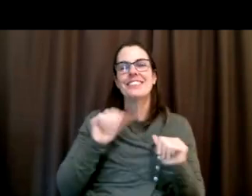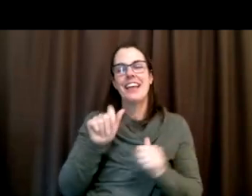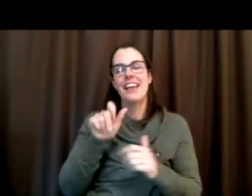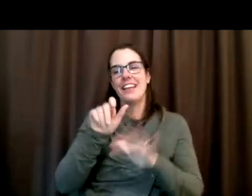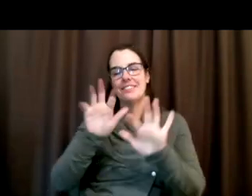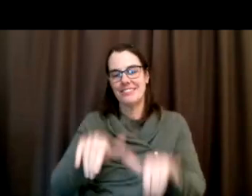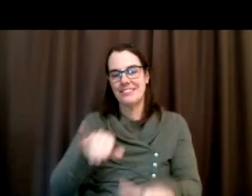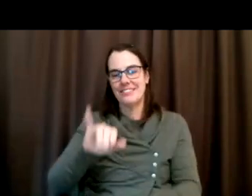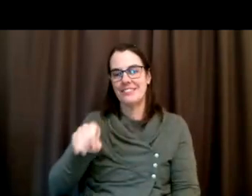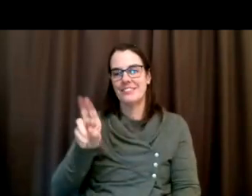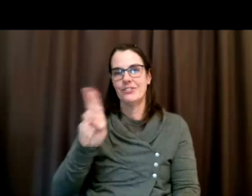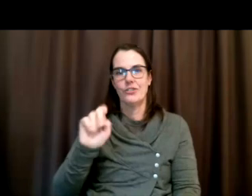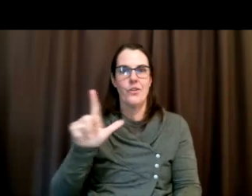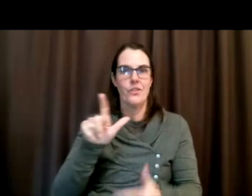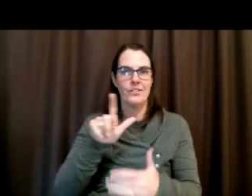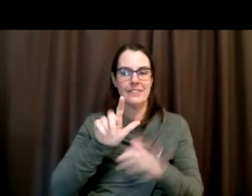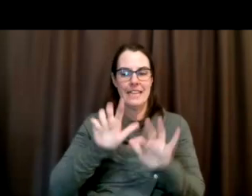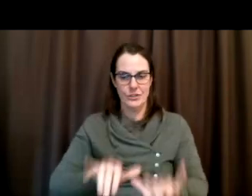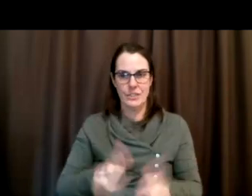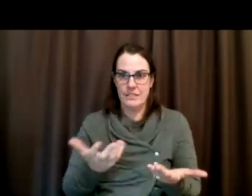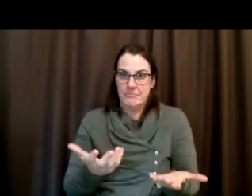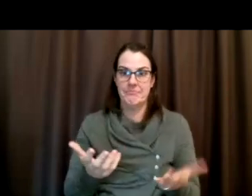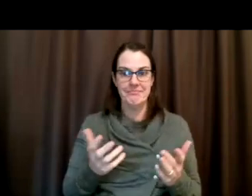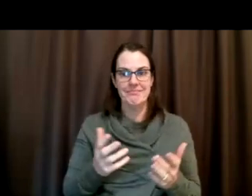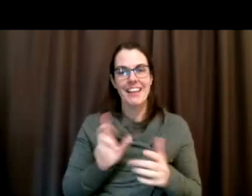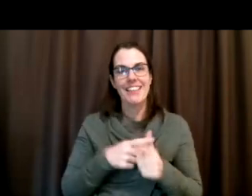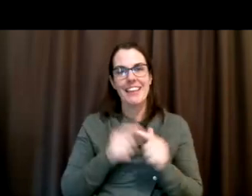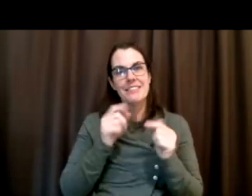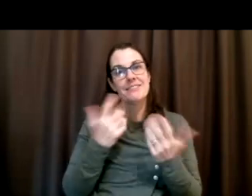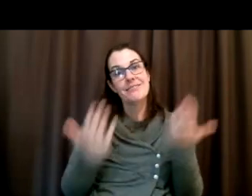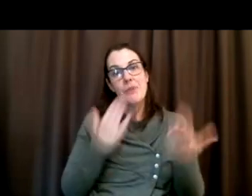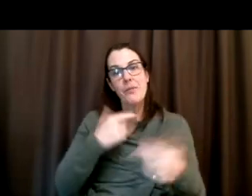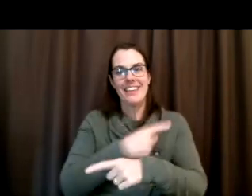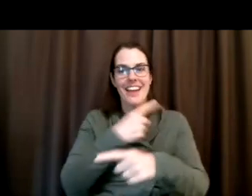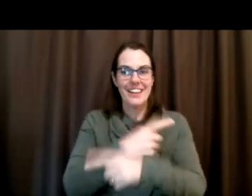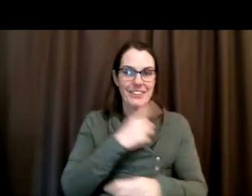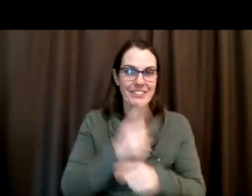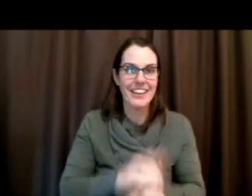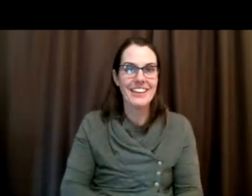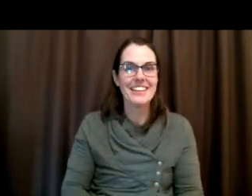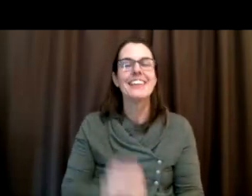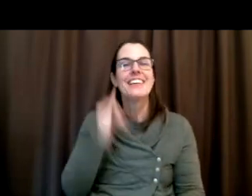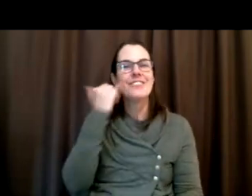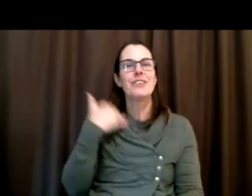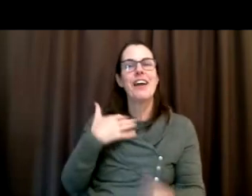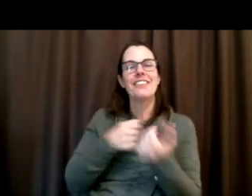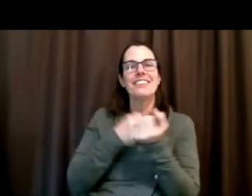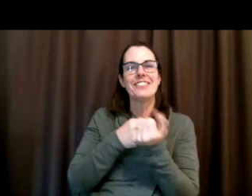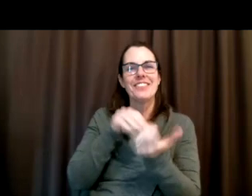you can do all of that, then it's probably adequate, right? So long as you have the supporting documentation to back it all